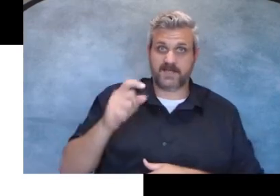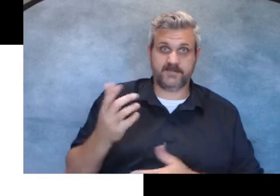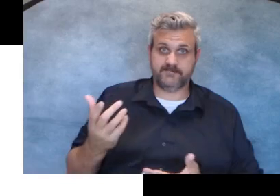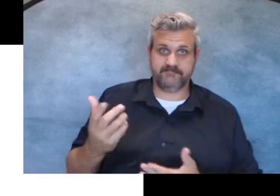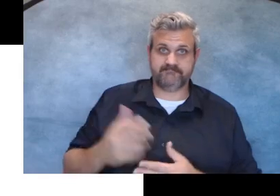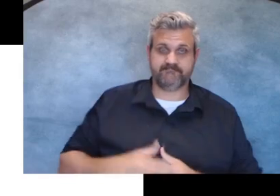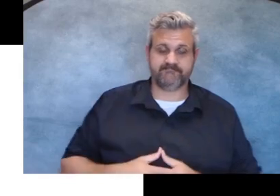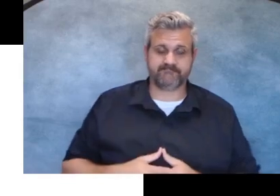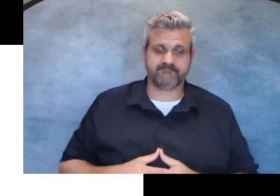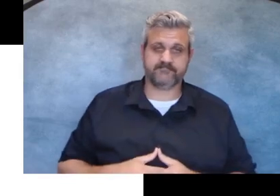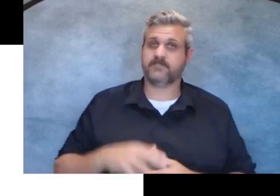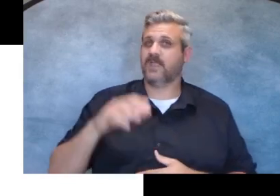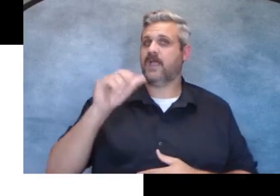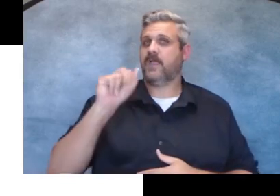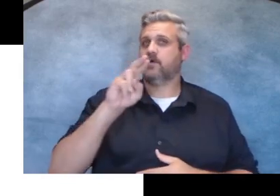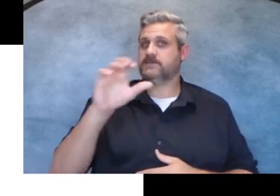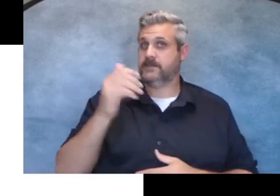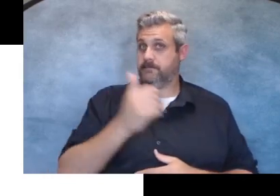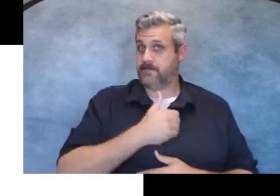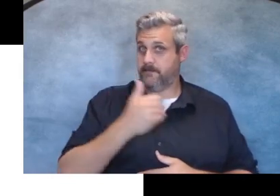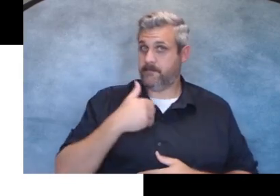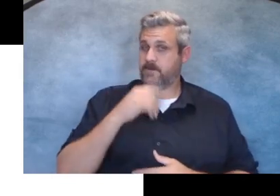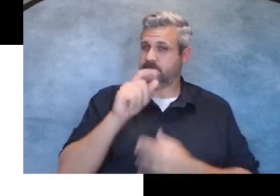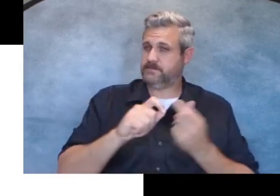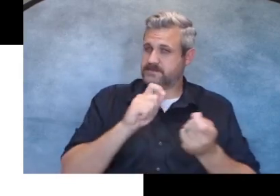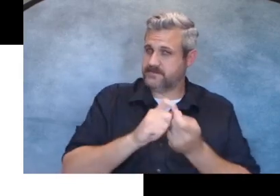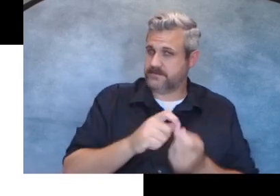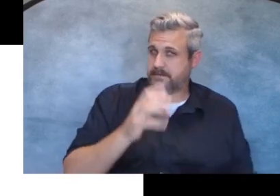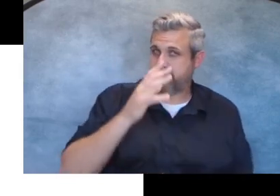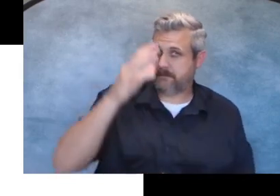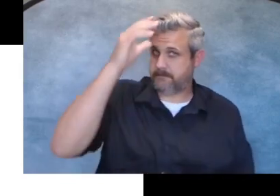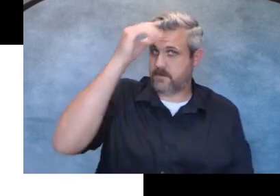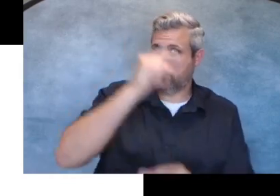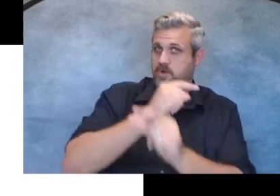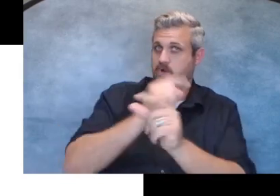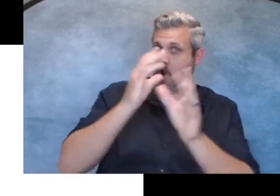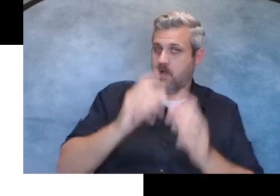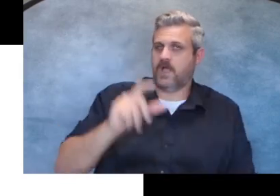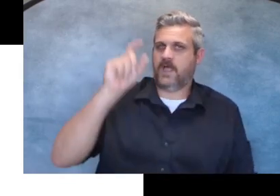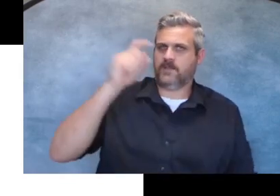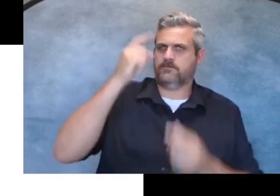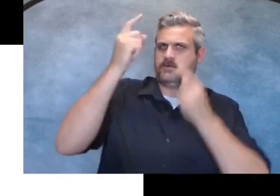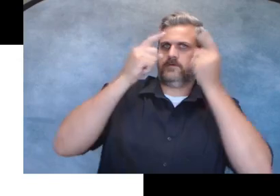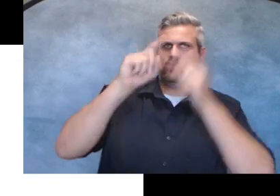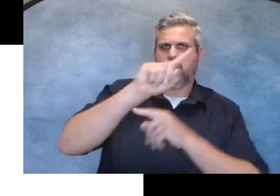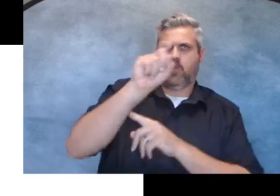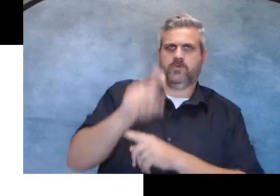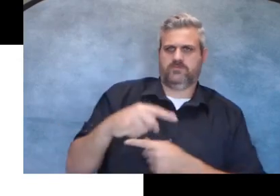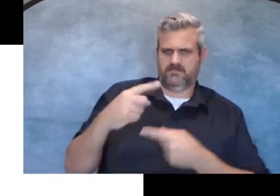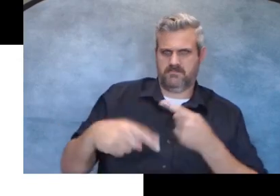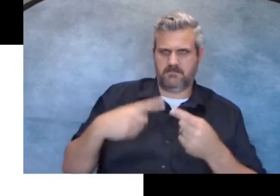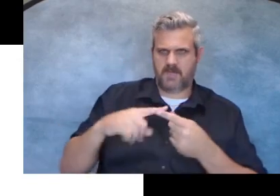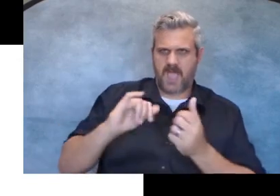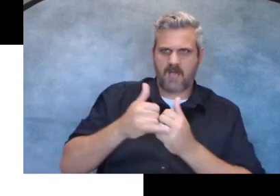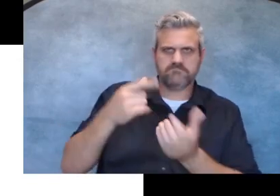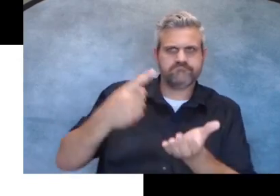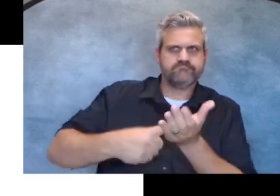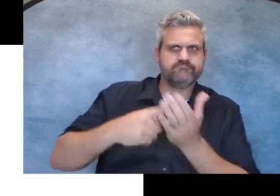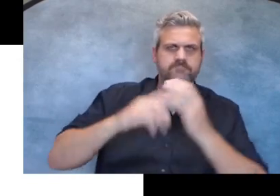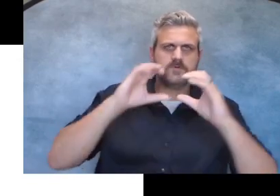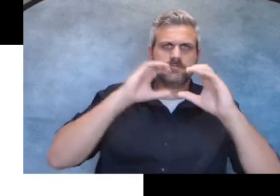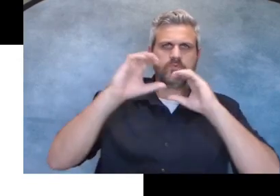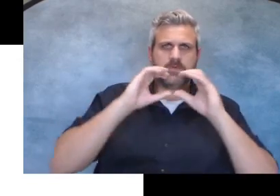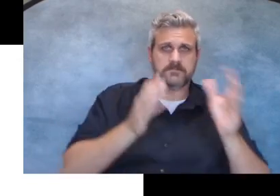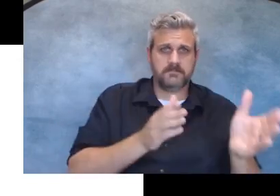necessary. ARC members, specifically parents and guardians, should consider these questions when discussing the need for a communication